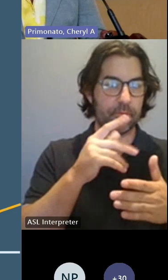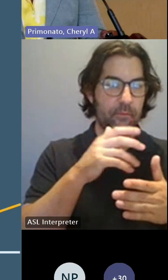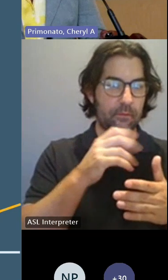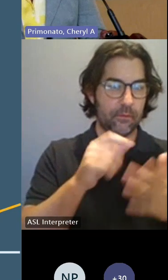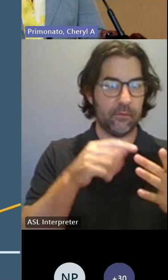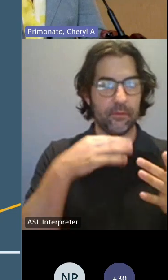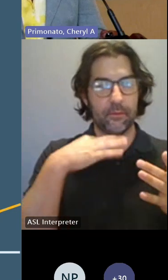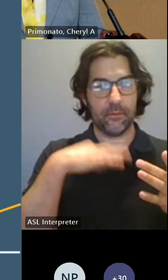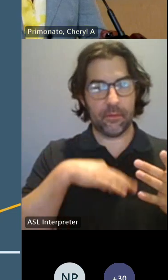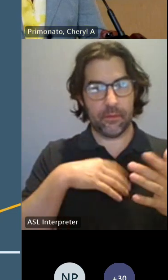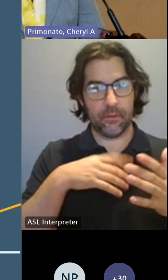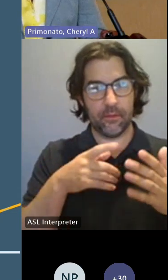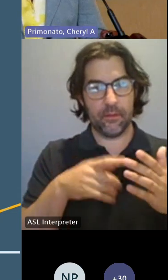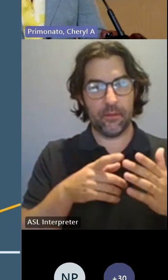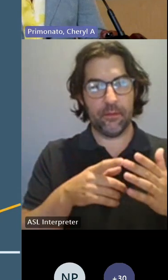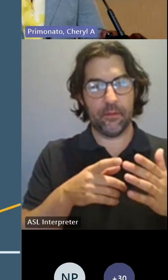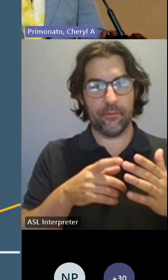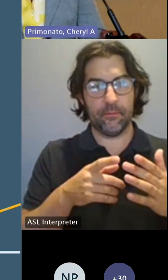primarily, and